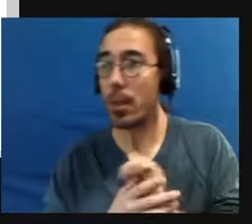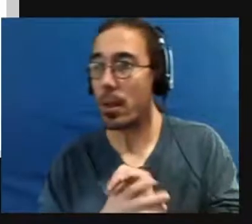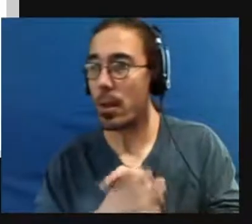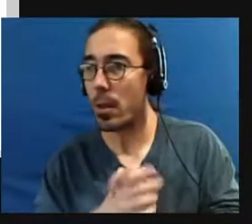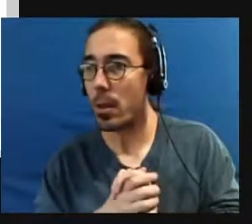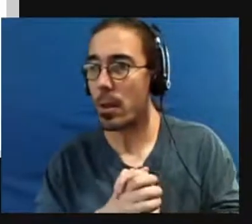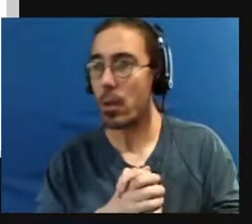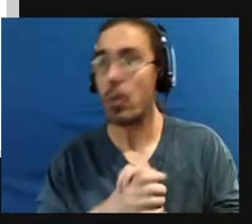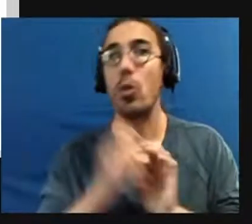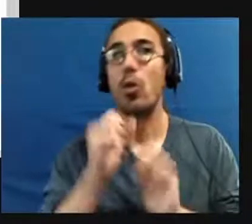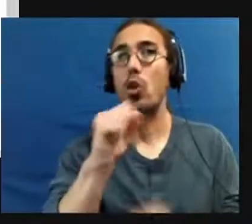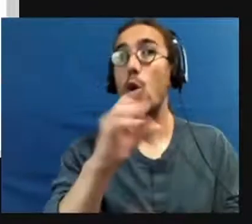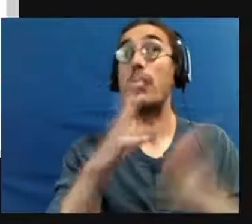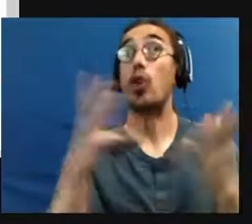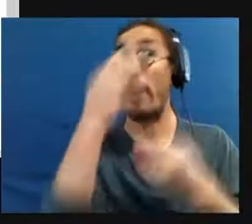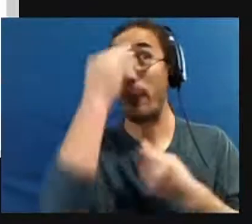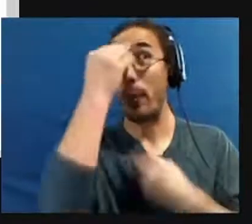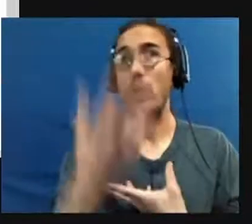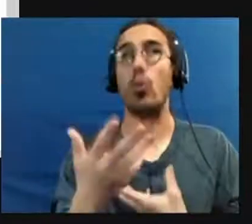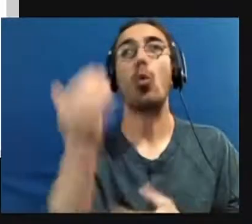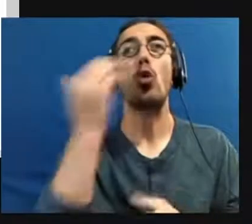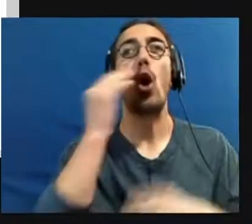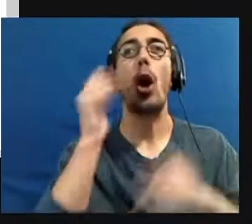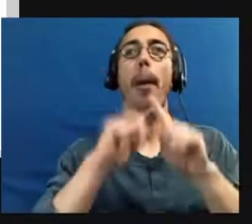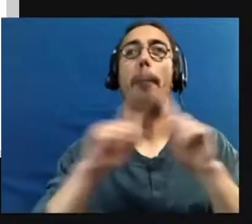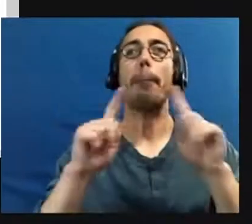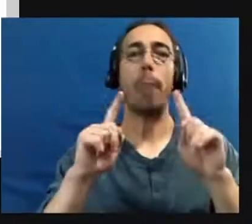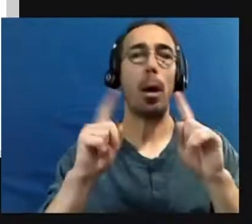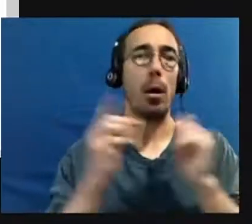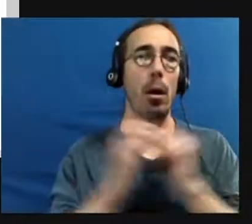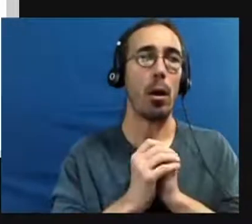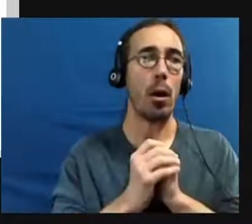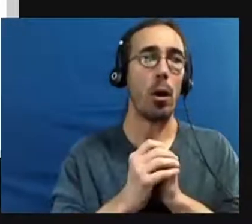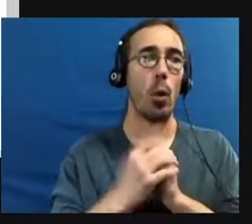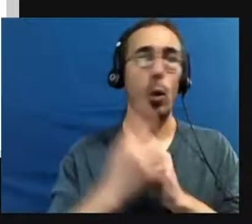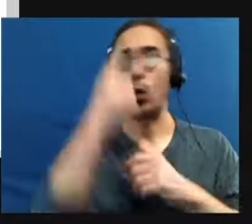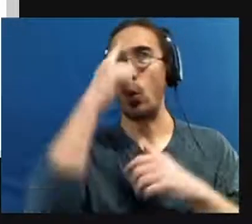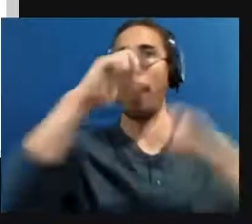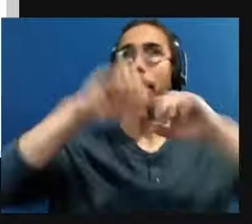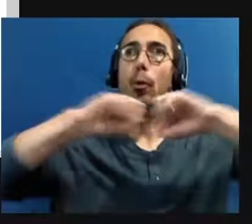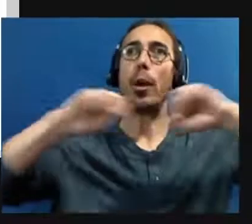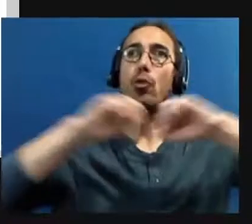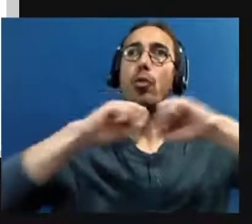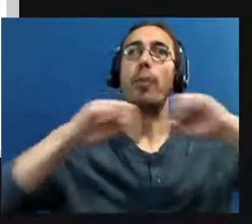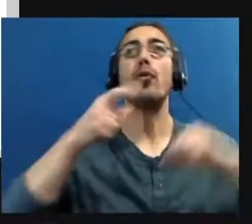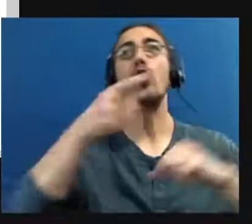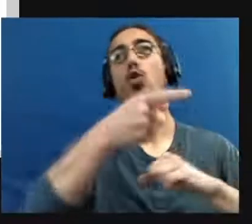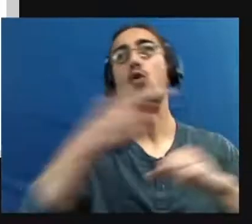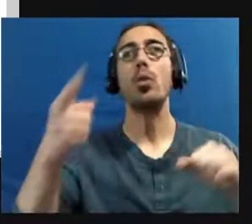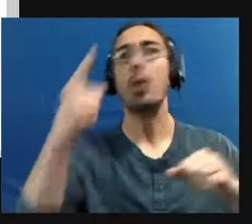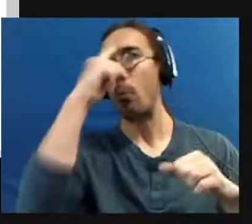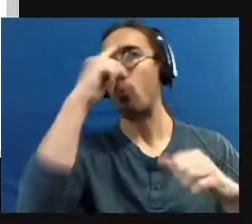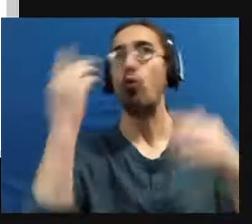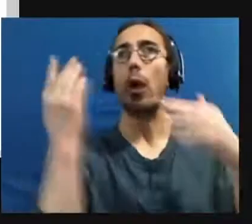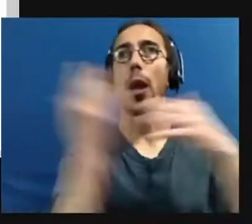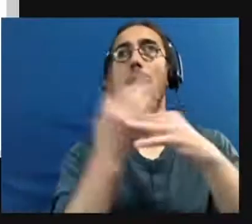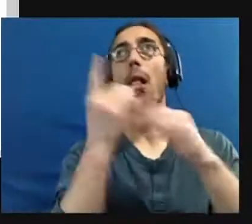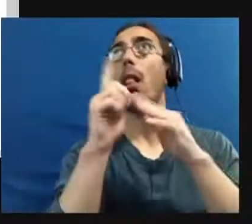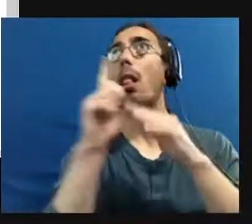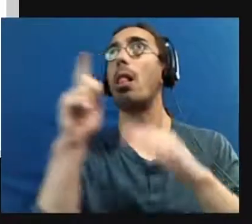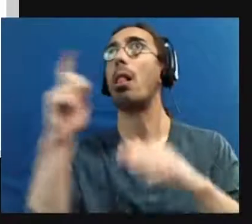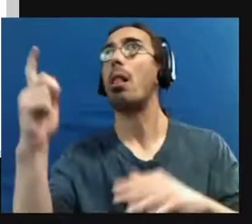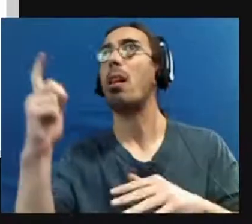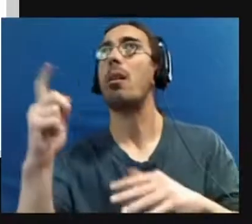So that was a lot of information. Let's have a little bit of a brain stretch. This is a chance for you to kind of let your brain wander, but sort of in a